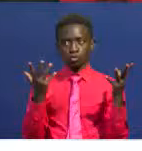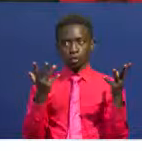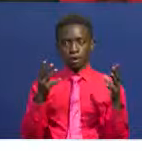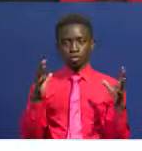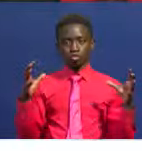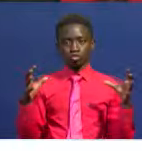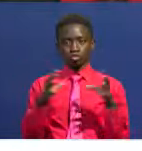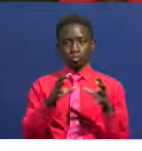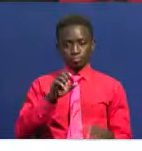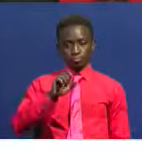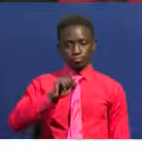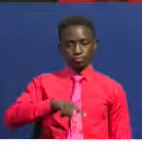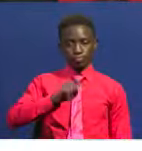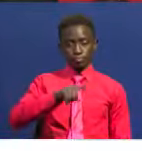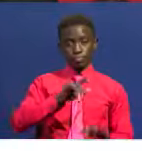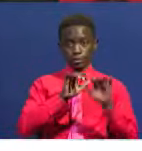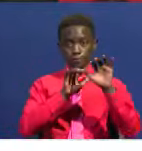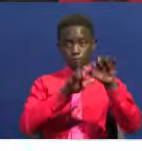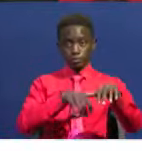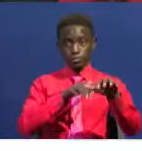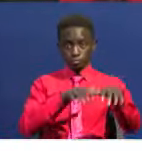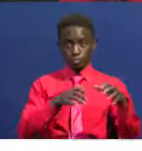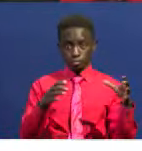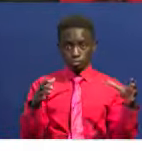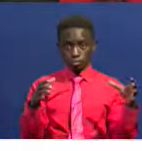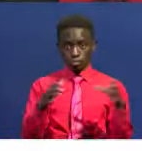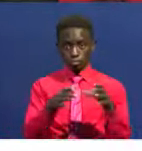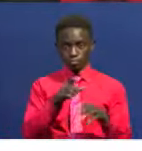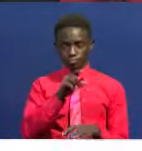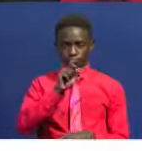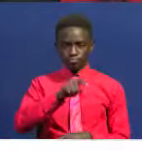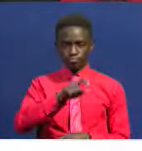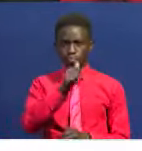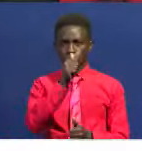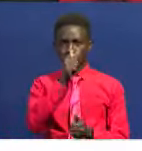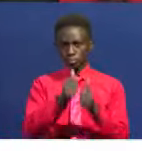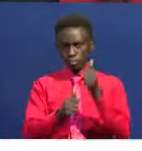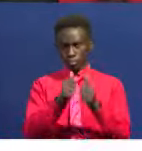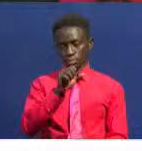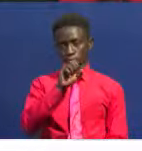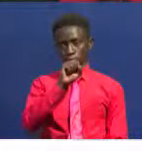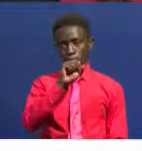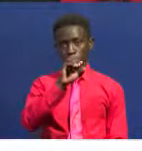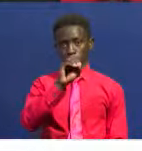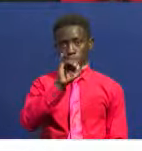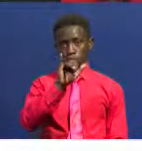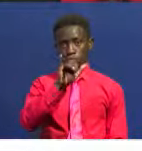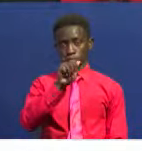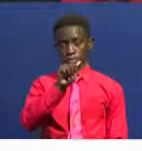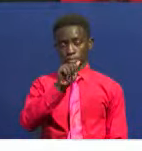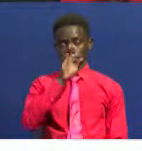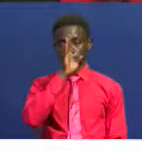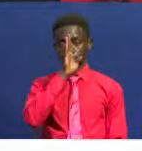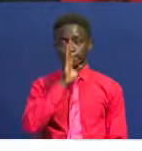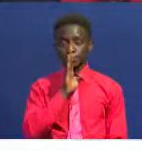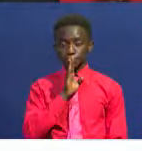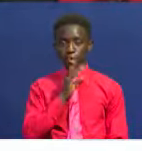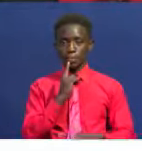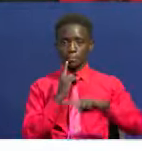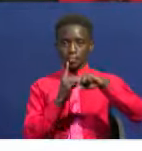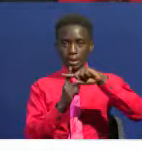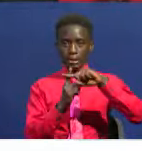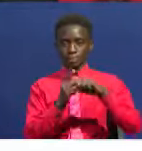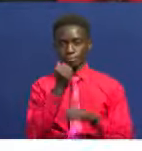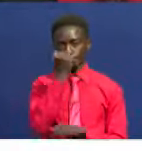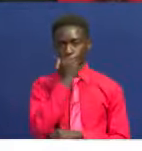on good agronomic practices in soybean seed systems and maize production. This training also provides